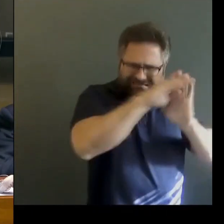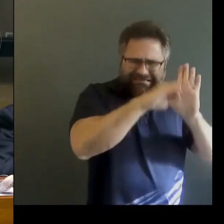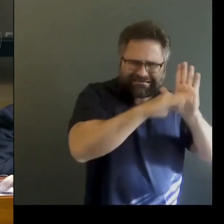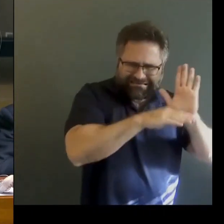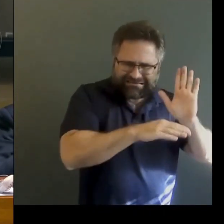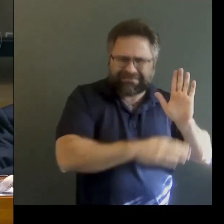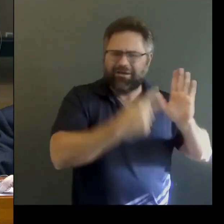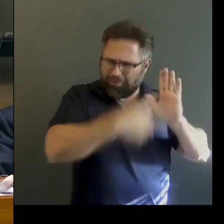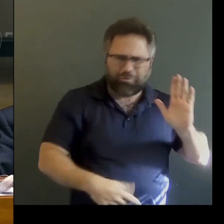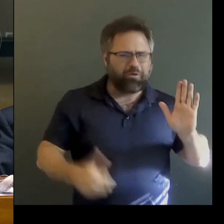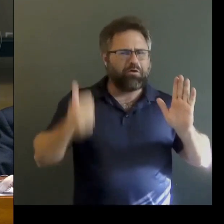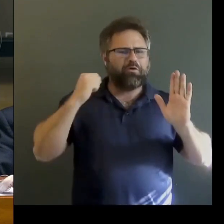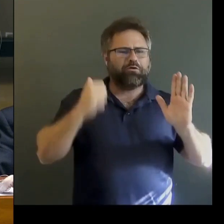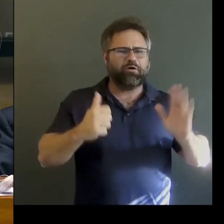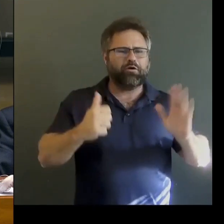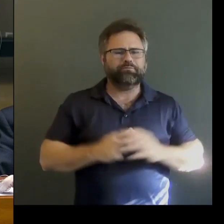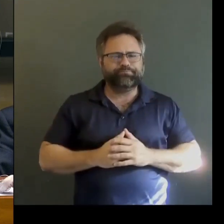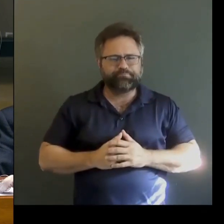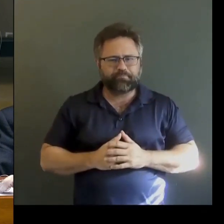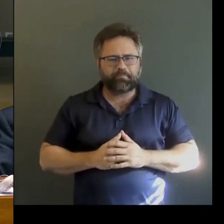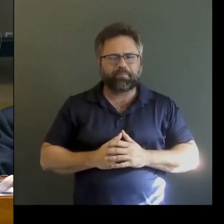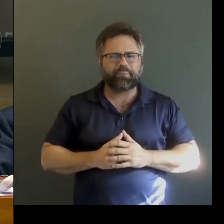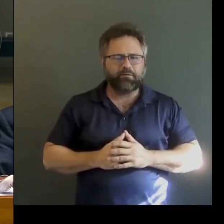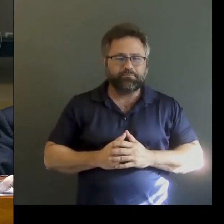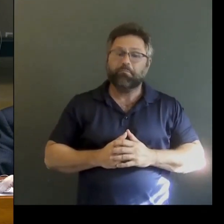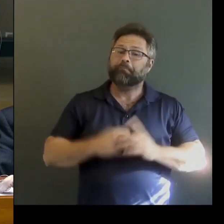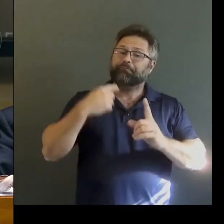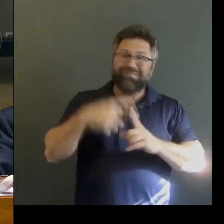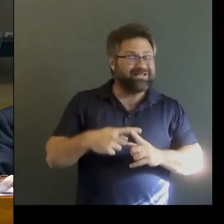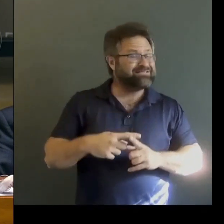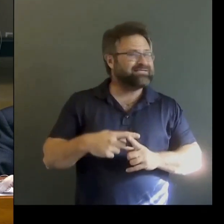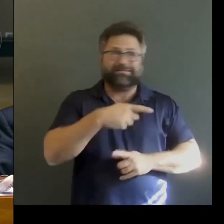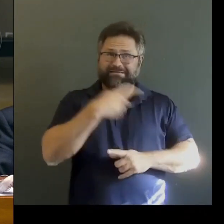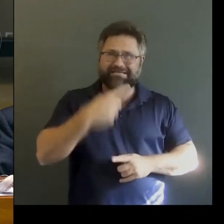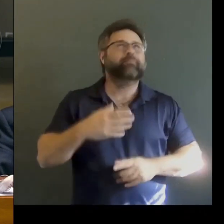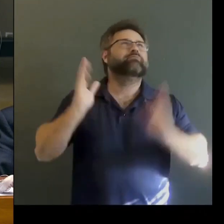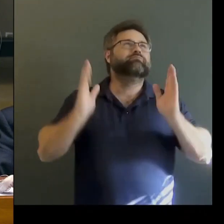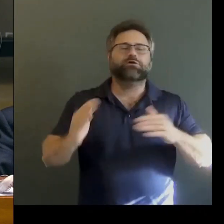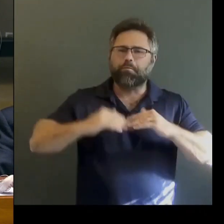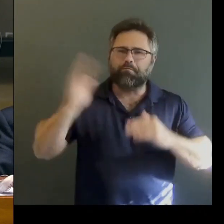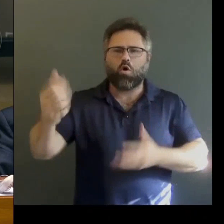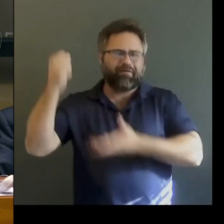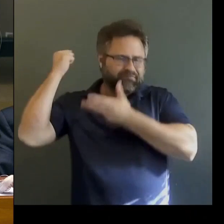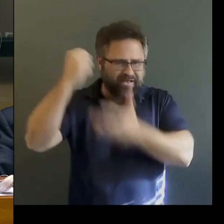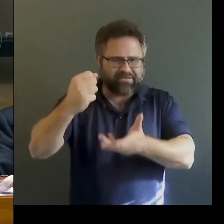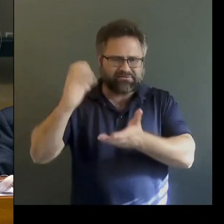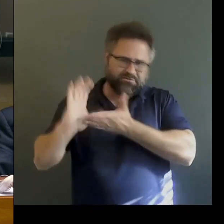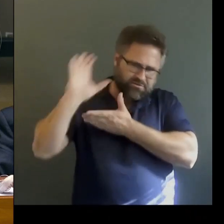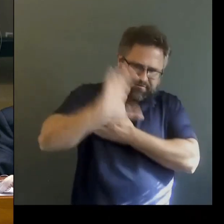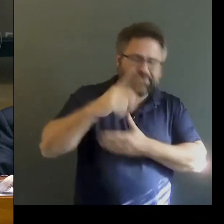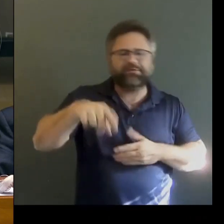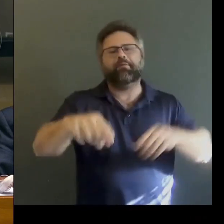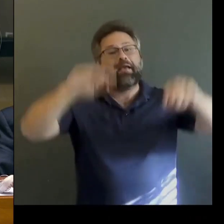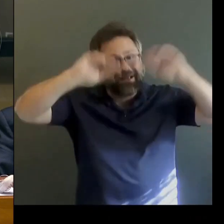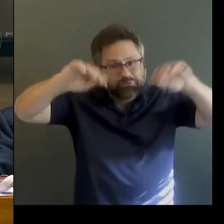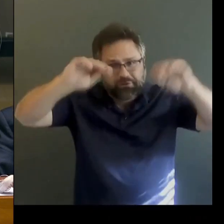digital accessibility, involving key partners and working with organizations of persons with disabilities, adopting